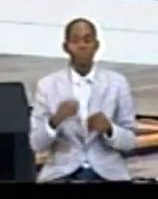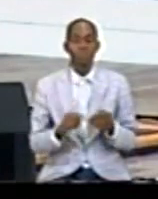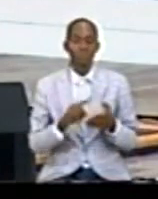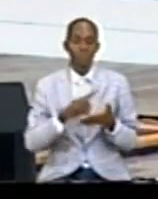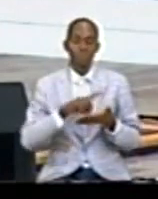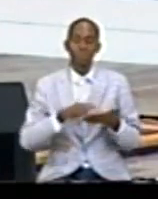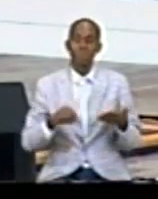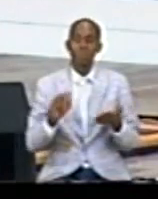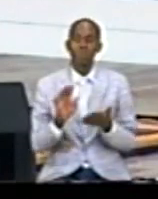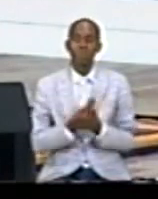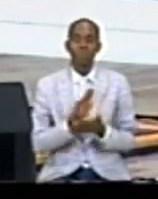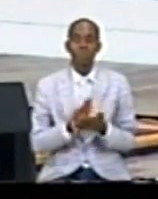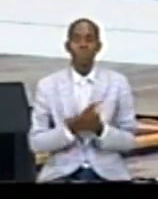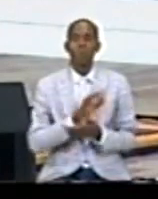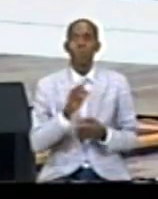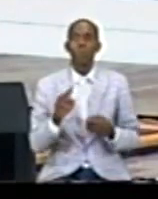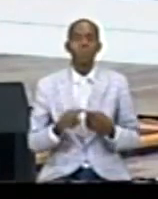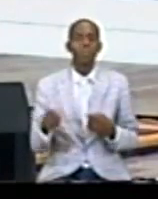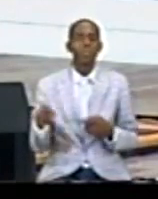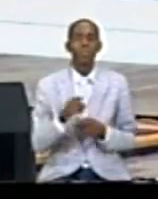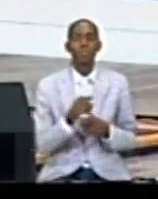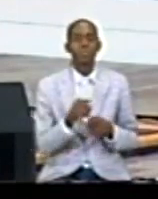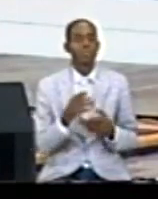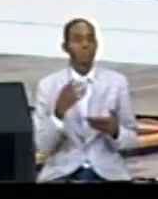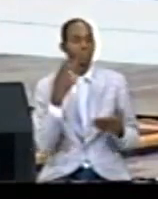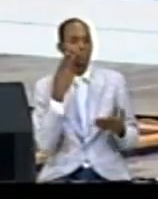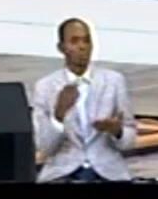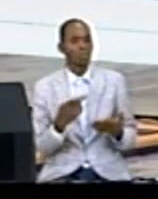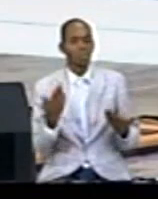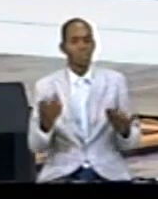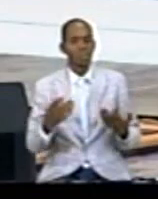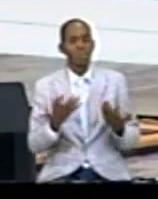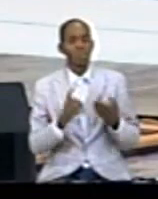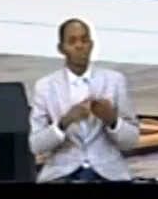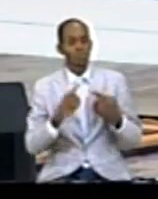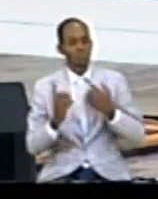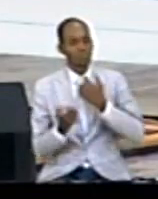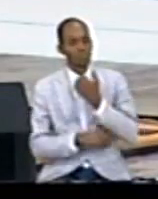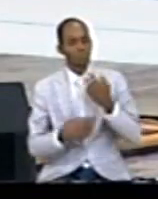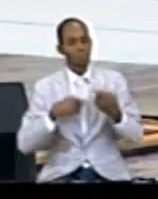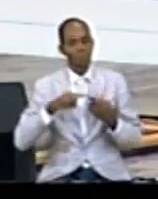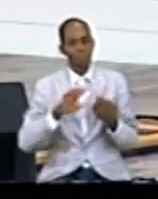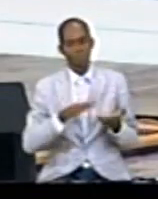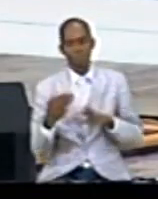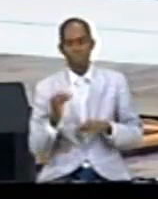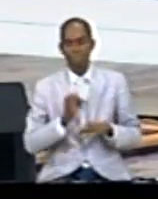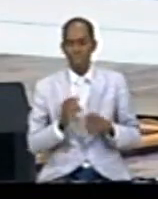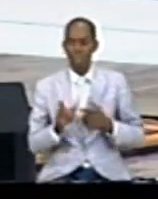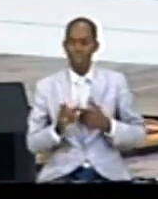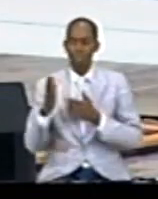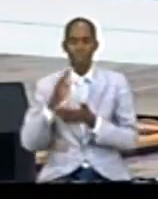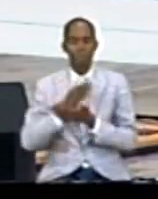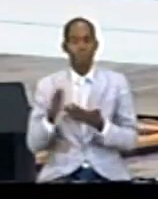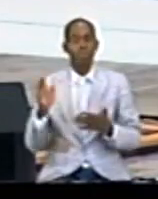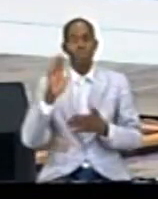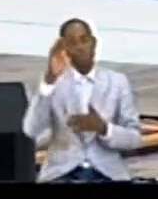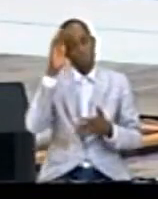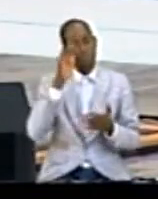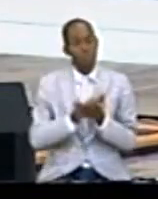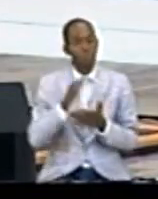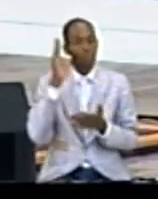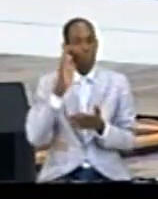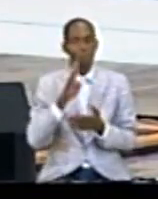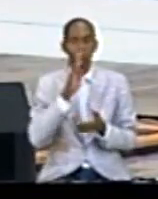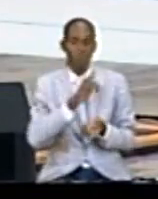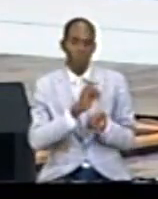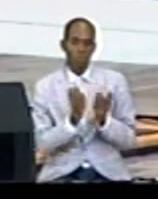when he wanted to beat me to death, that's when I ran away, your husband will be converted.